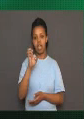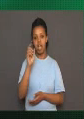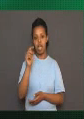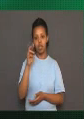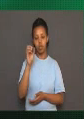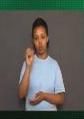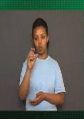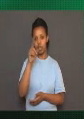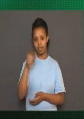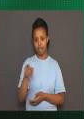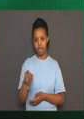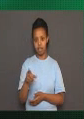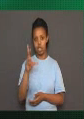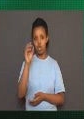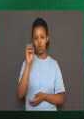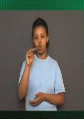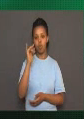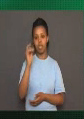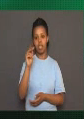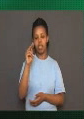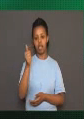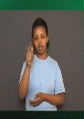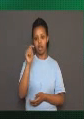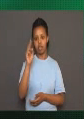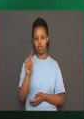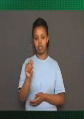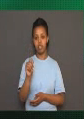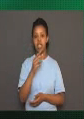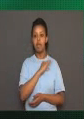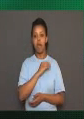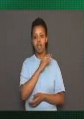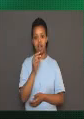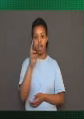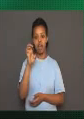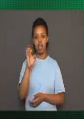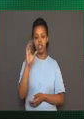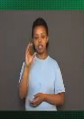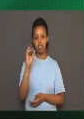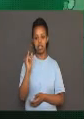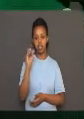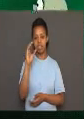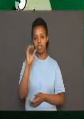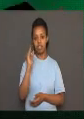heterozygous, dominant trait, and recessive trait.